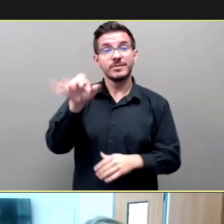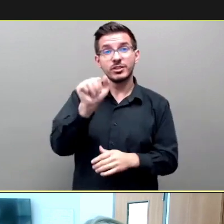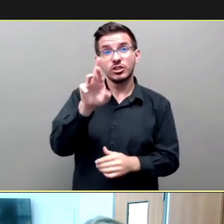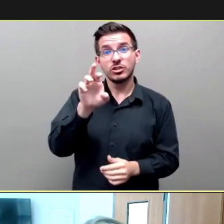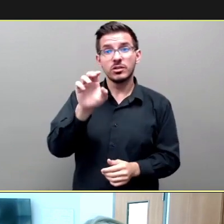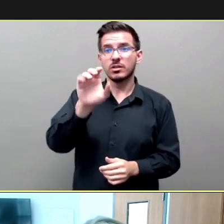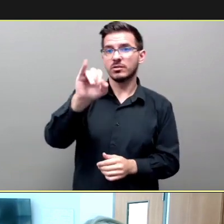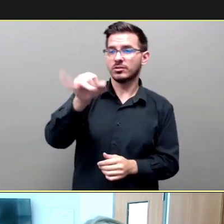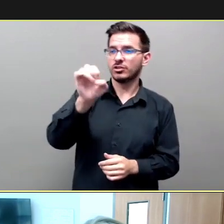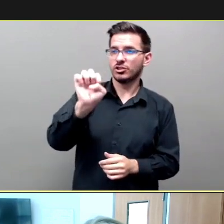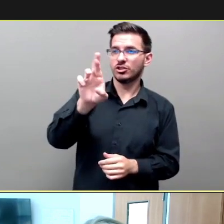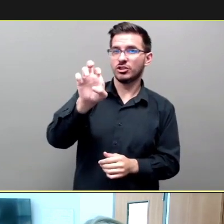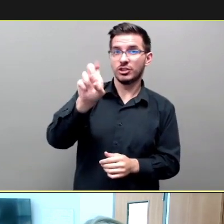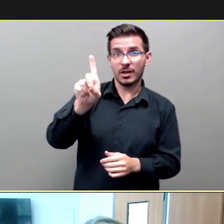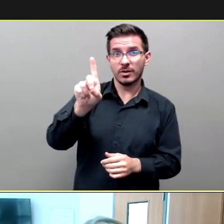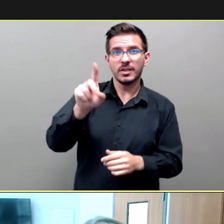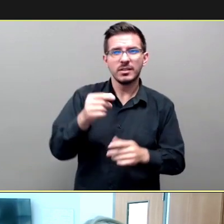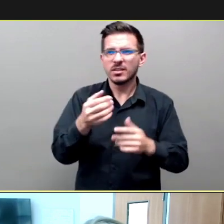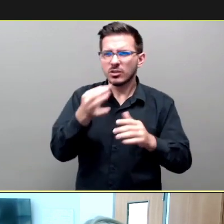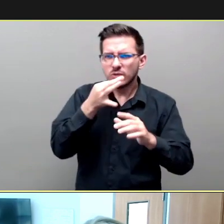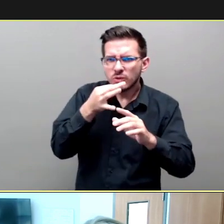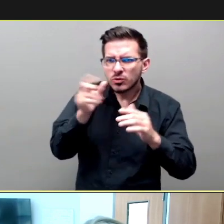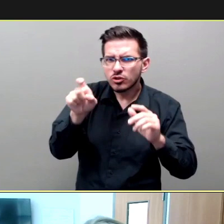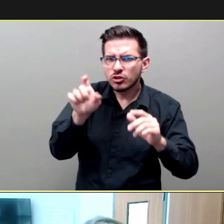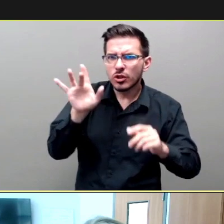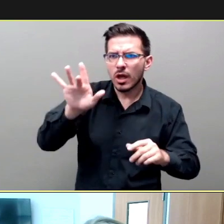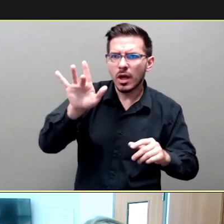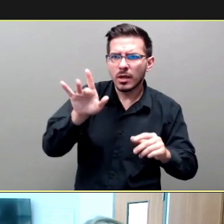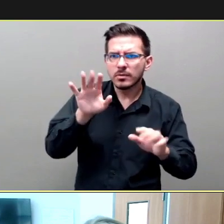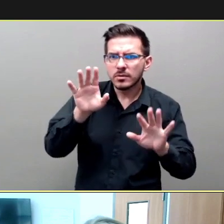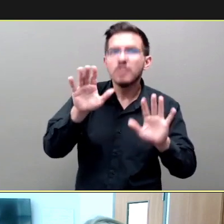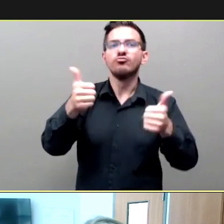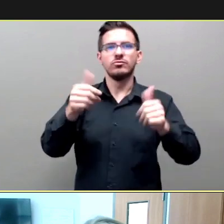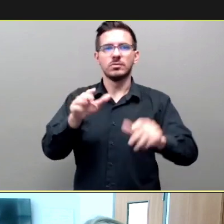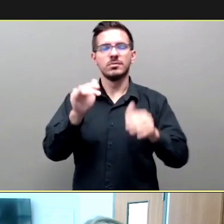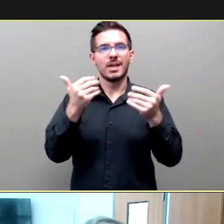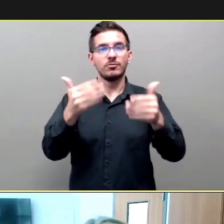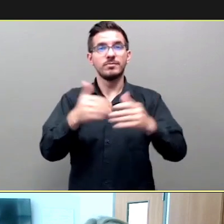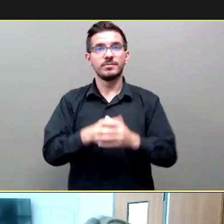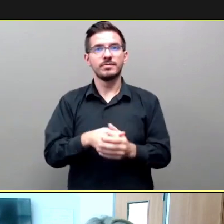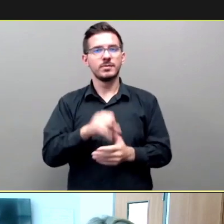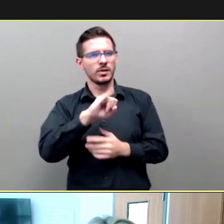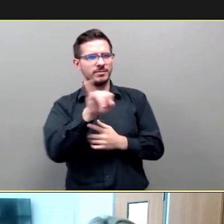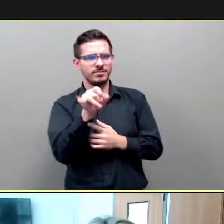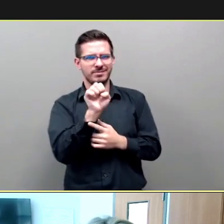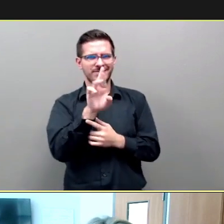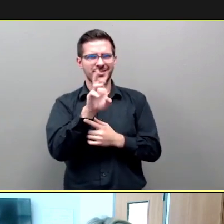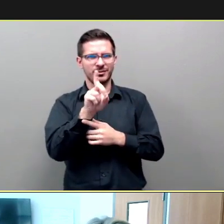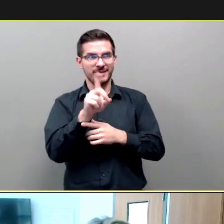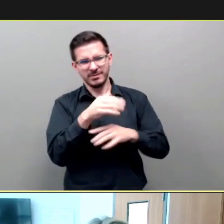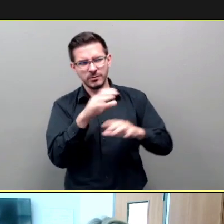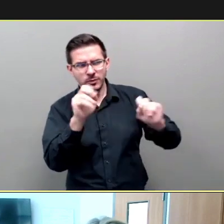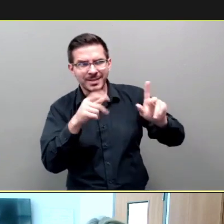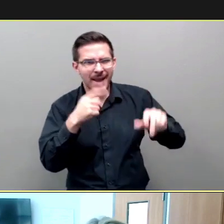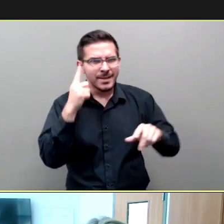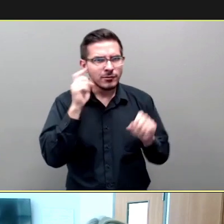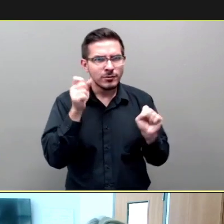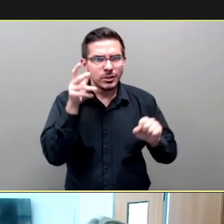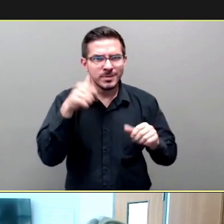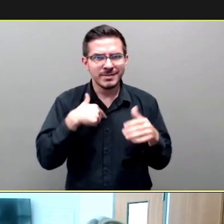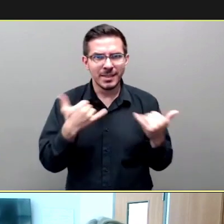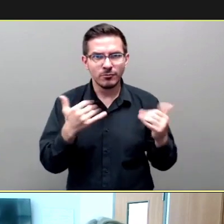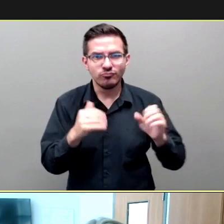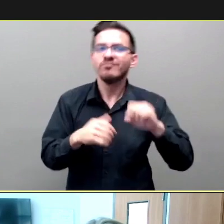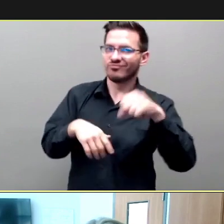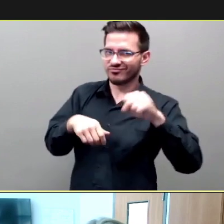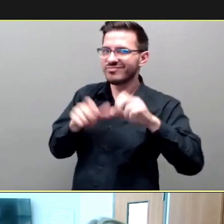Jared, just 1 second. You should be allowed to. Right. I think I can be heard, I'm hoping. Thank you. Yes, we can